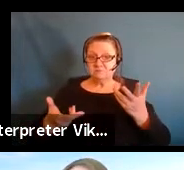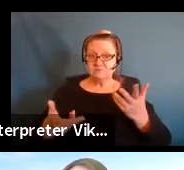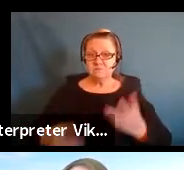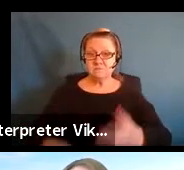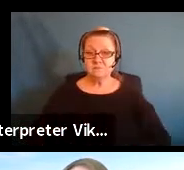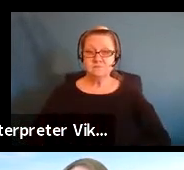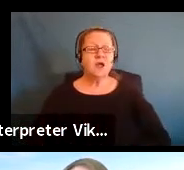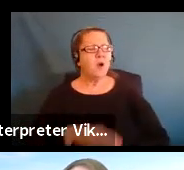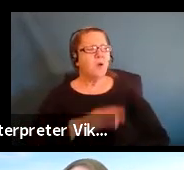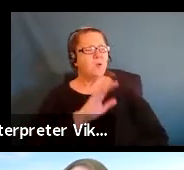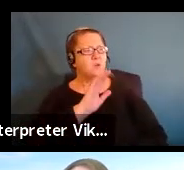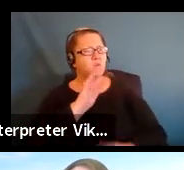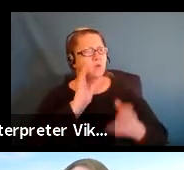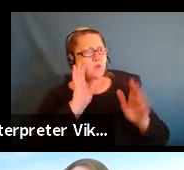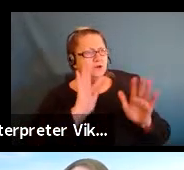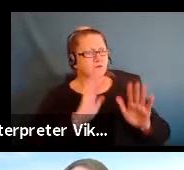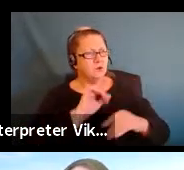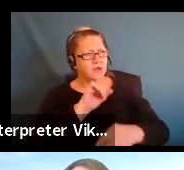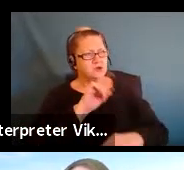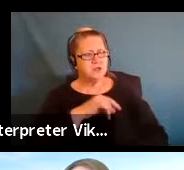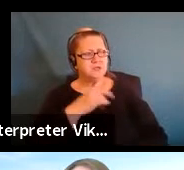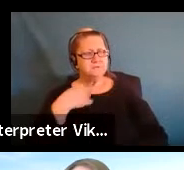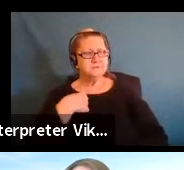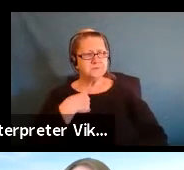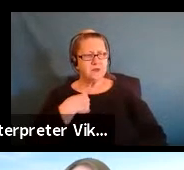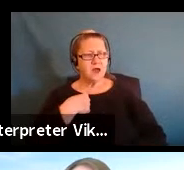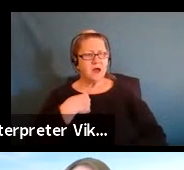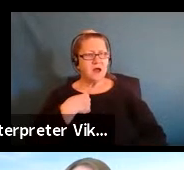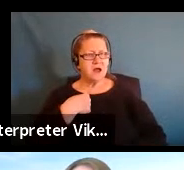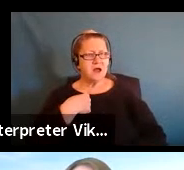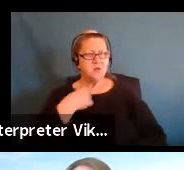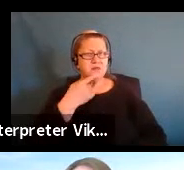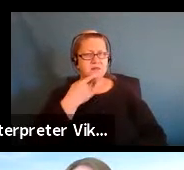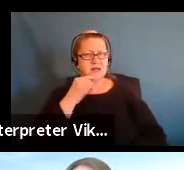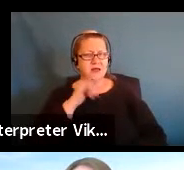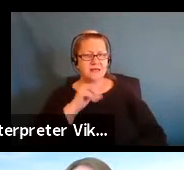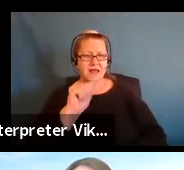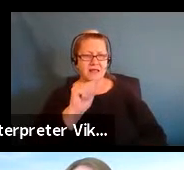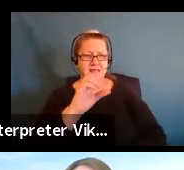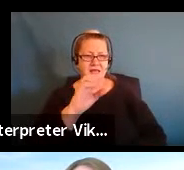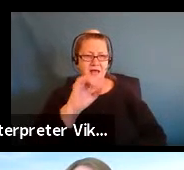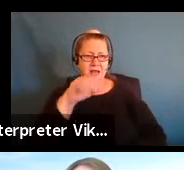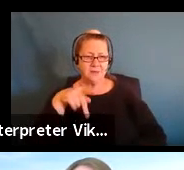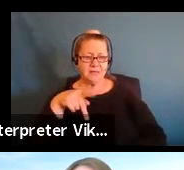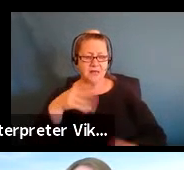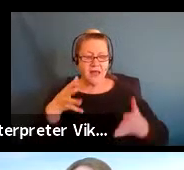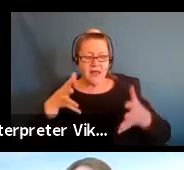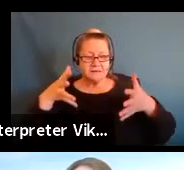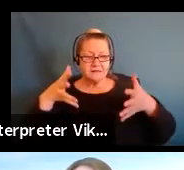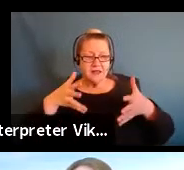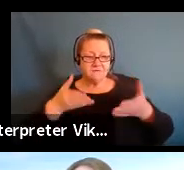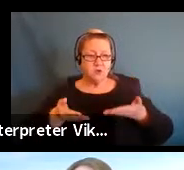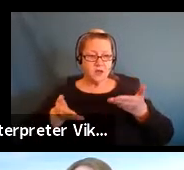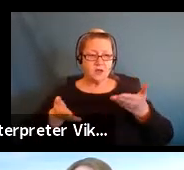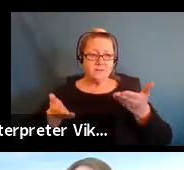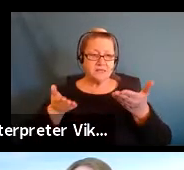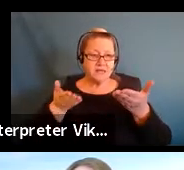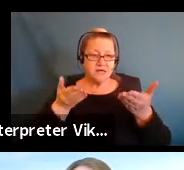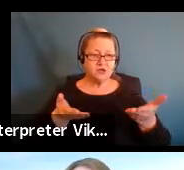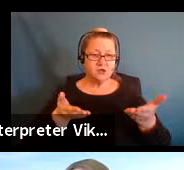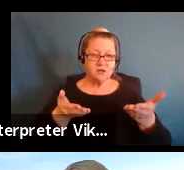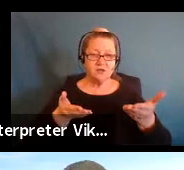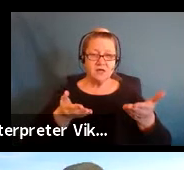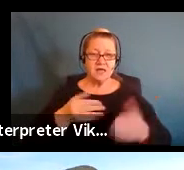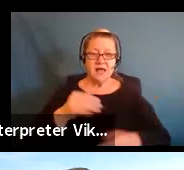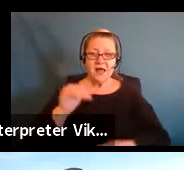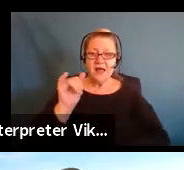So that's a great question. I would say that ACIP has left the recommendations as the